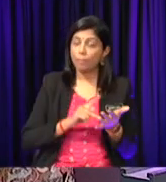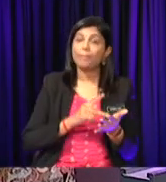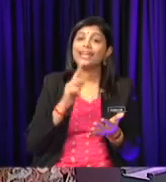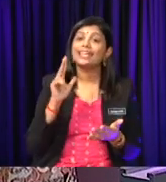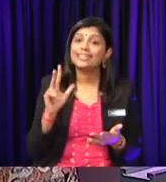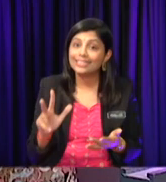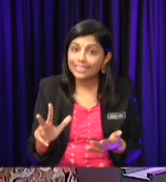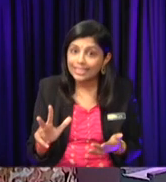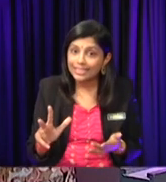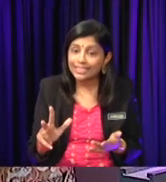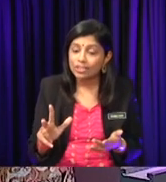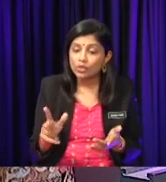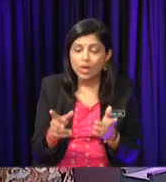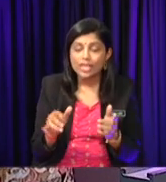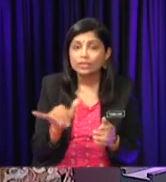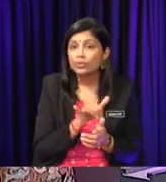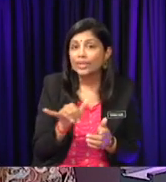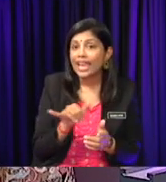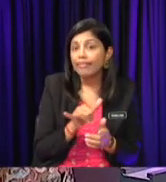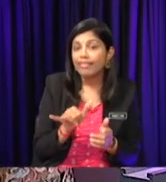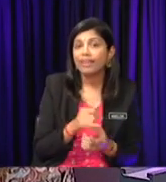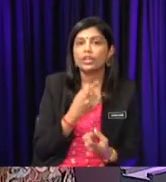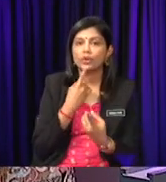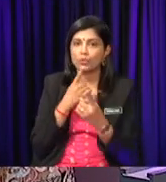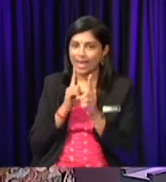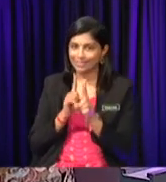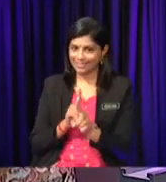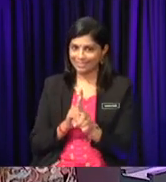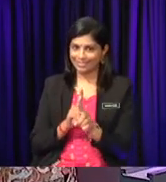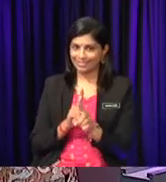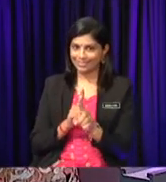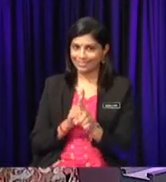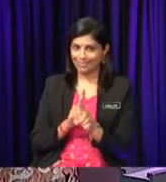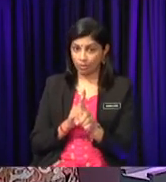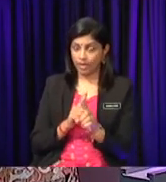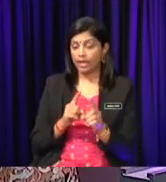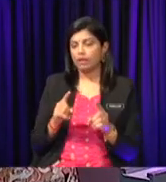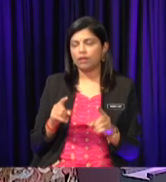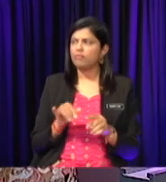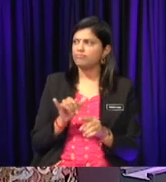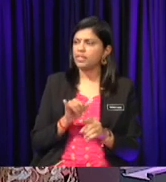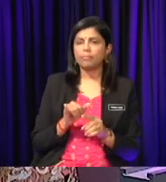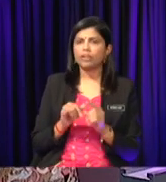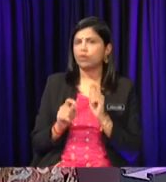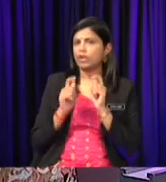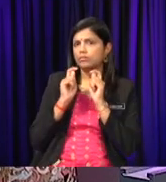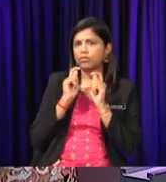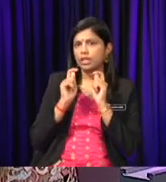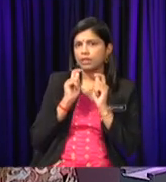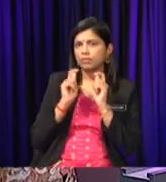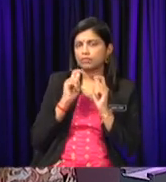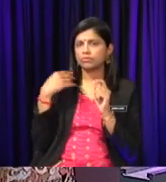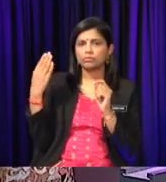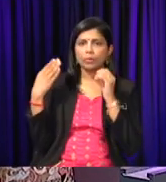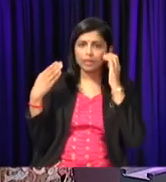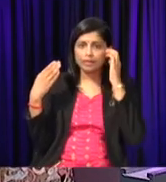heard. Okay, so that was individual, all right? And marks have already been given at